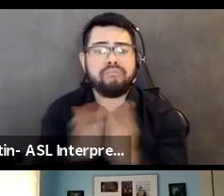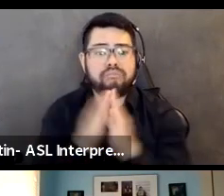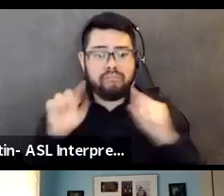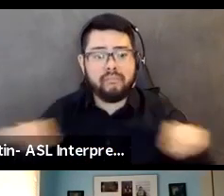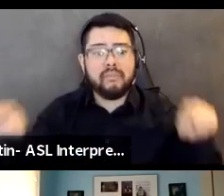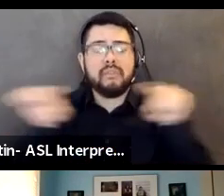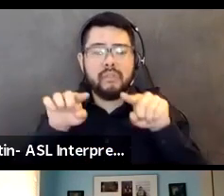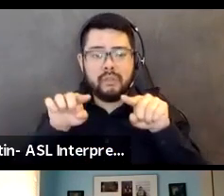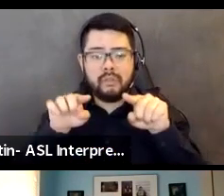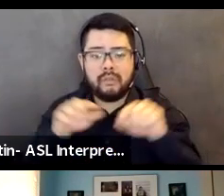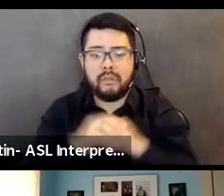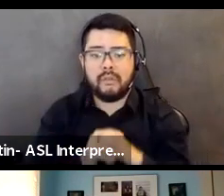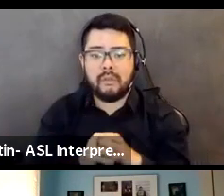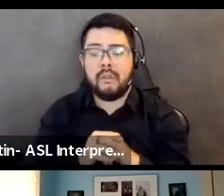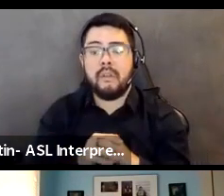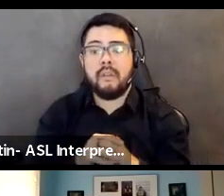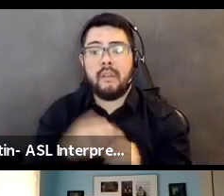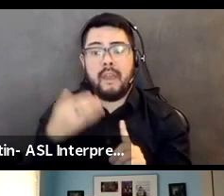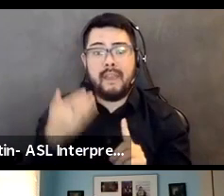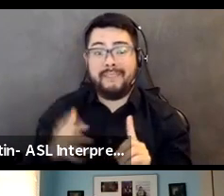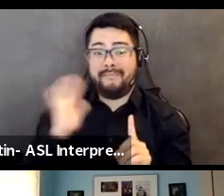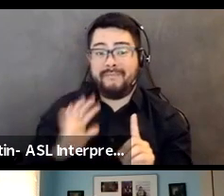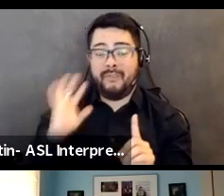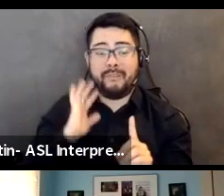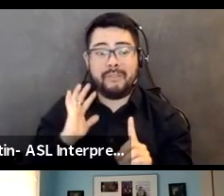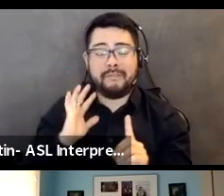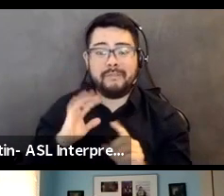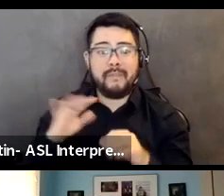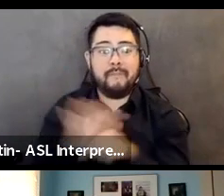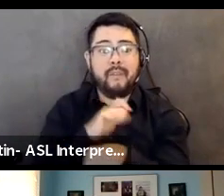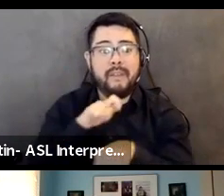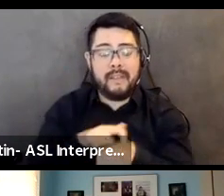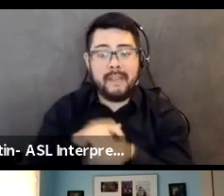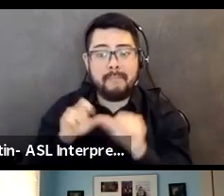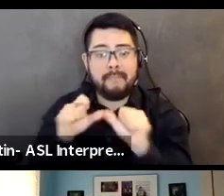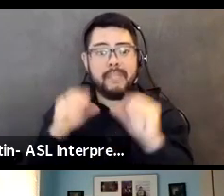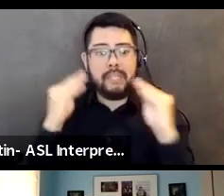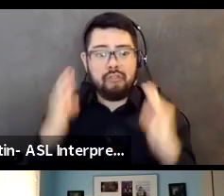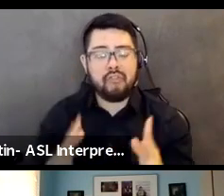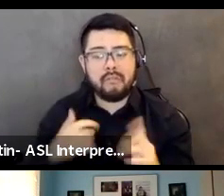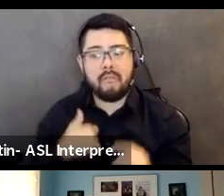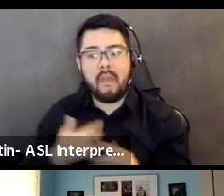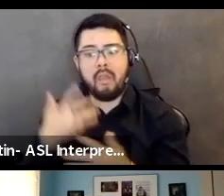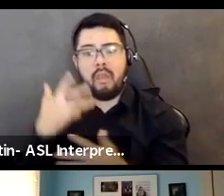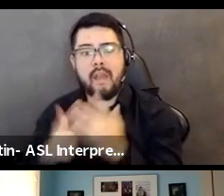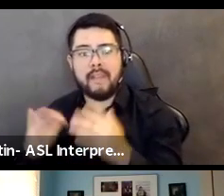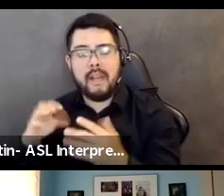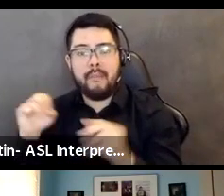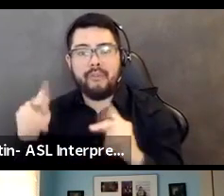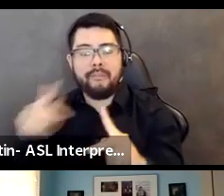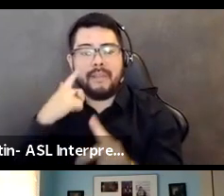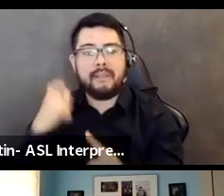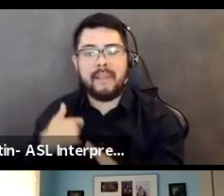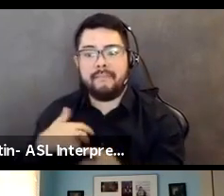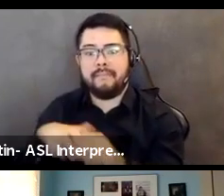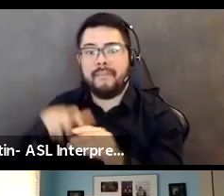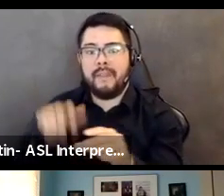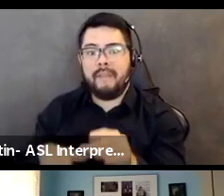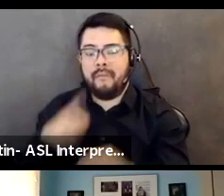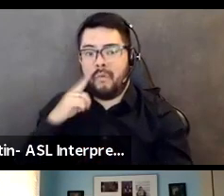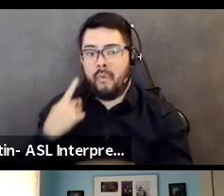since i'm a former 10-year teacher i lost my tenure for leaving the board for one year in